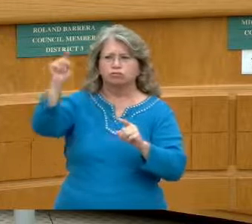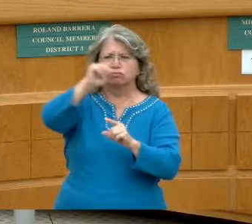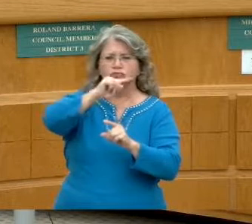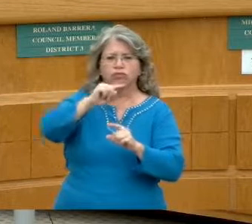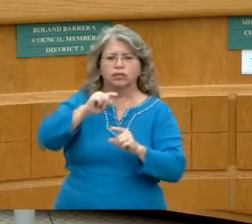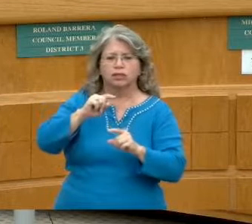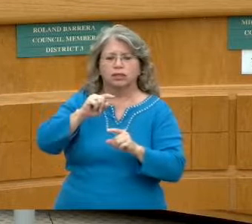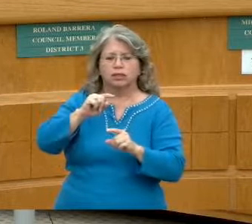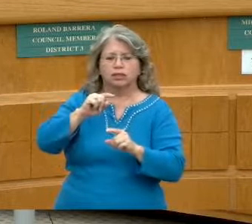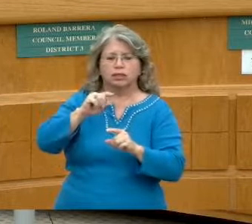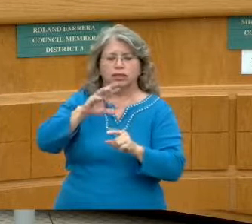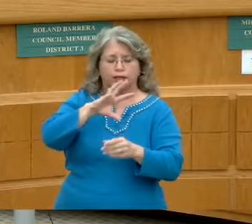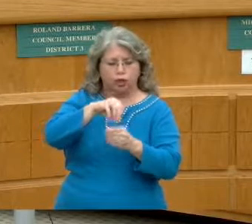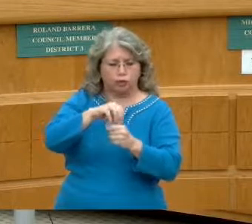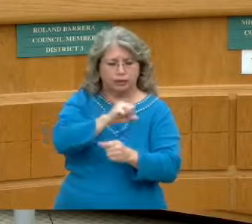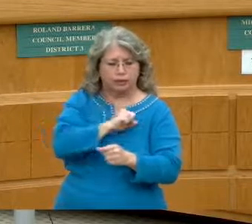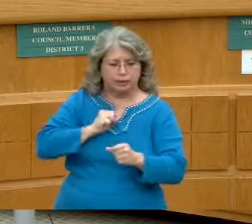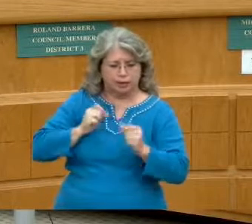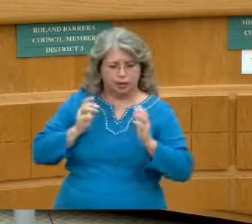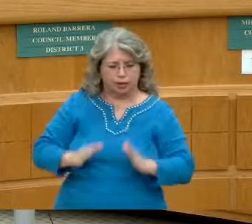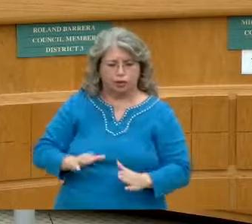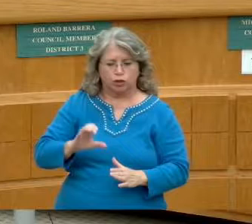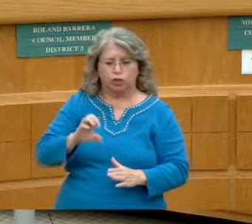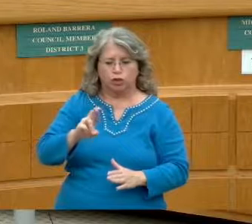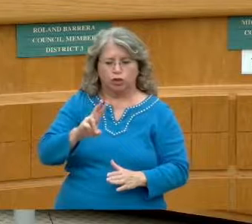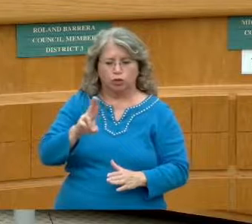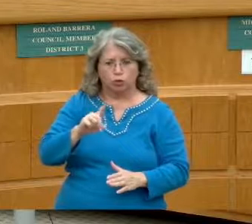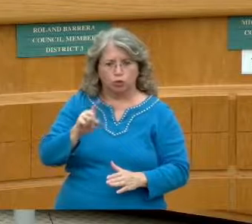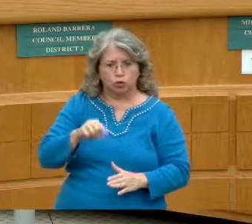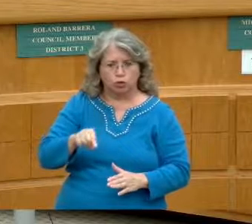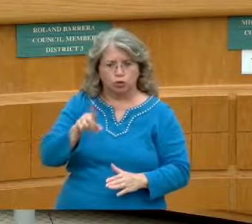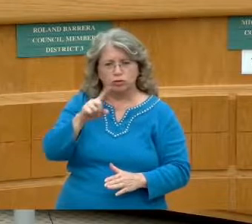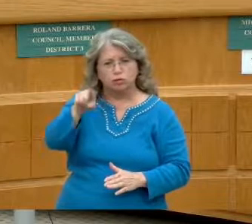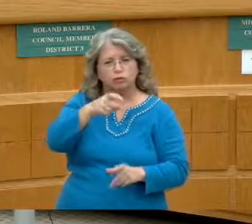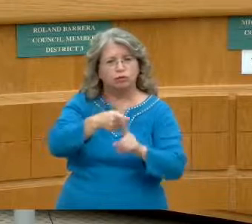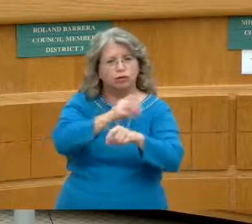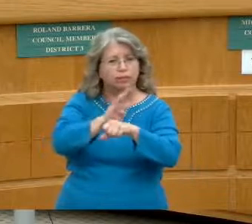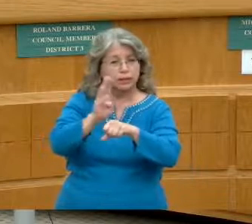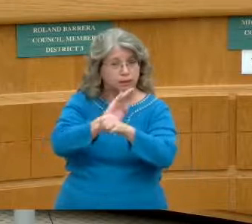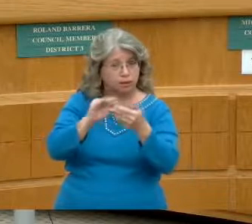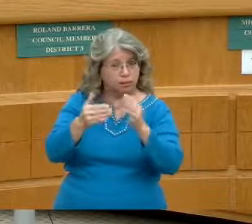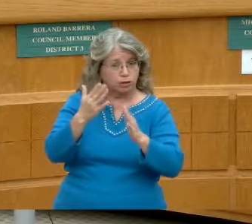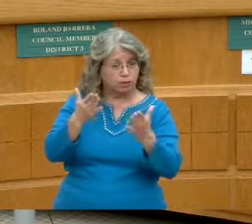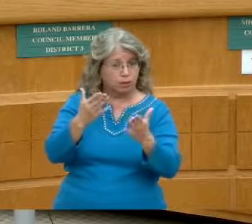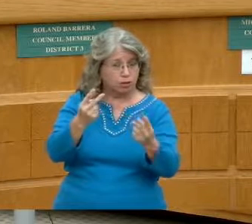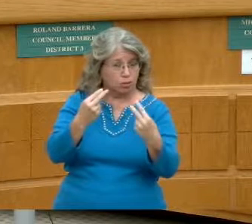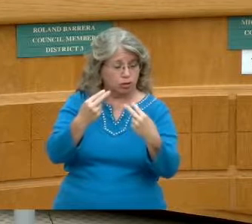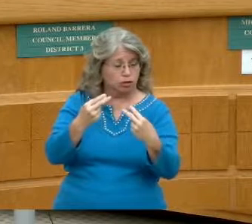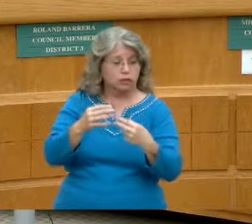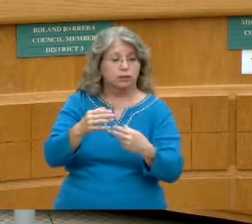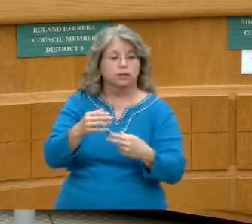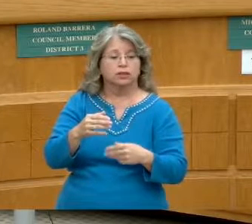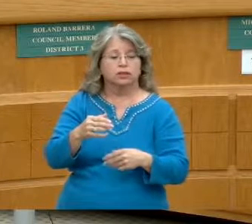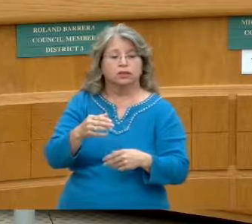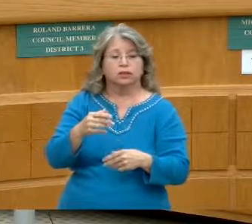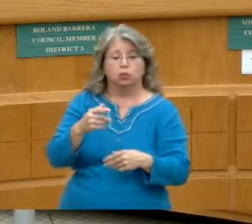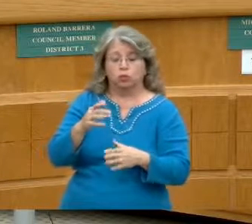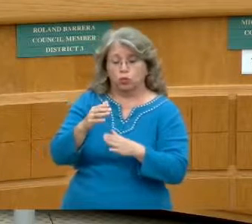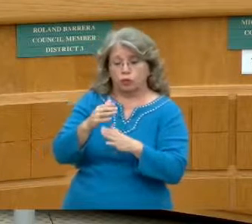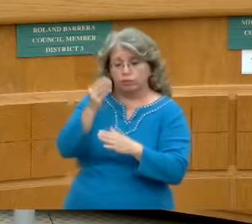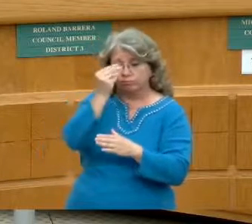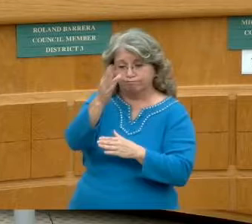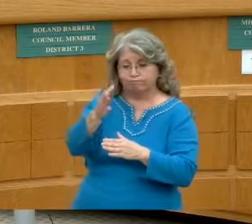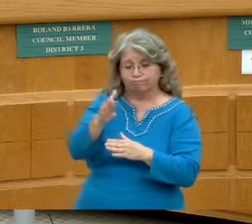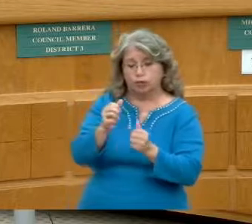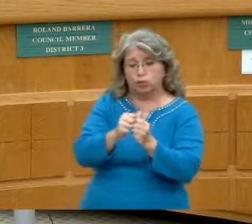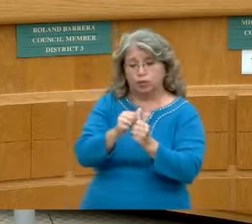And for those in the business community that might be watching or listening to this, we shared with Senator Cruz